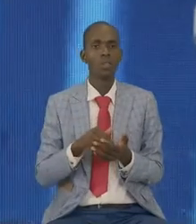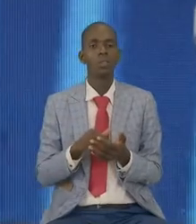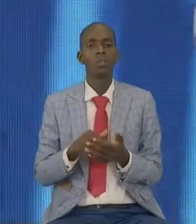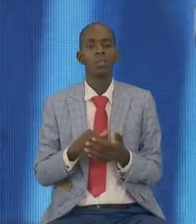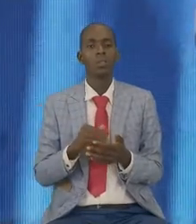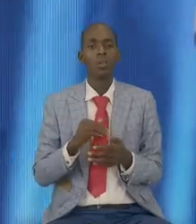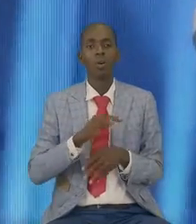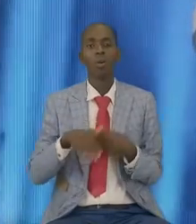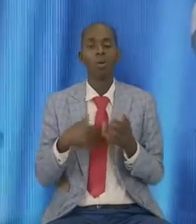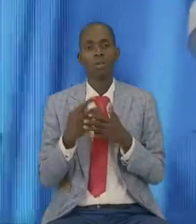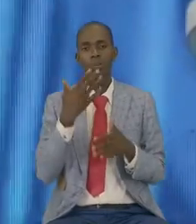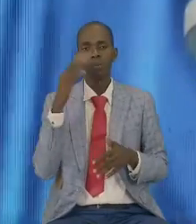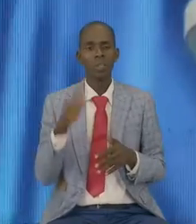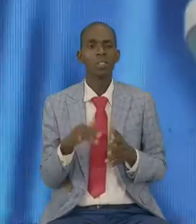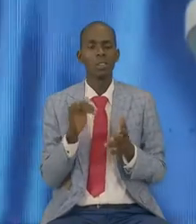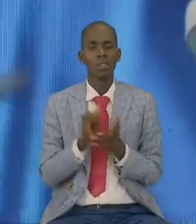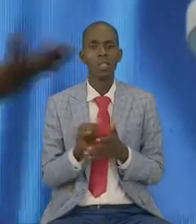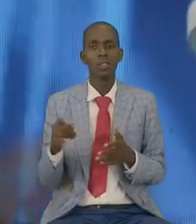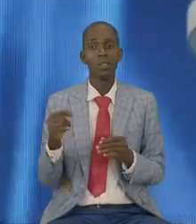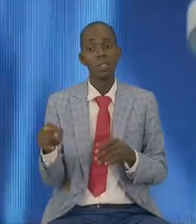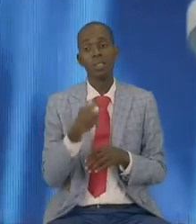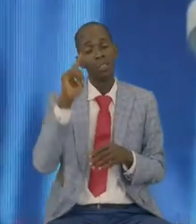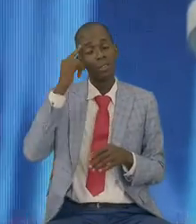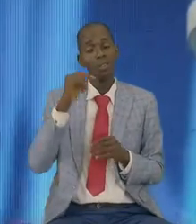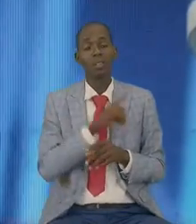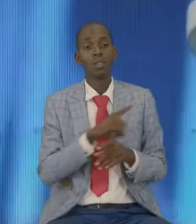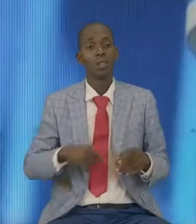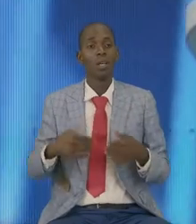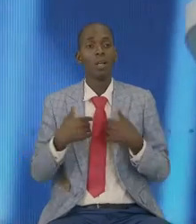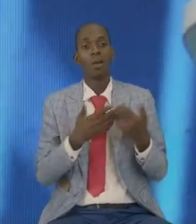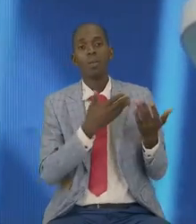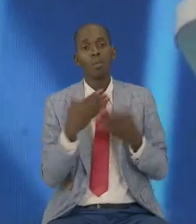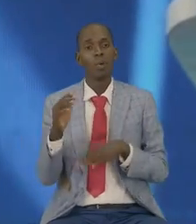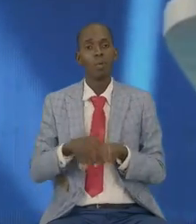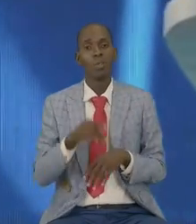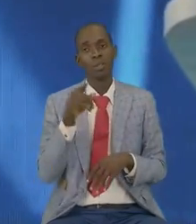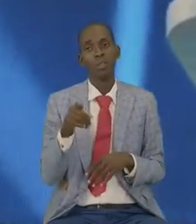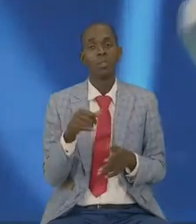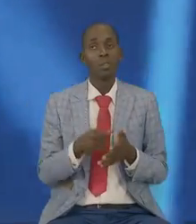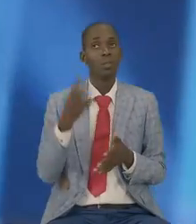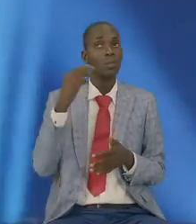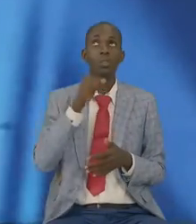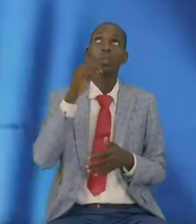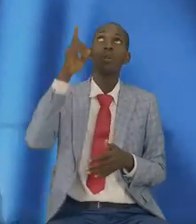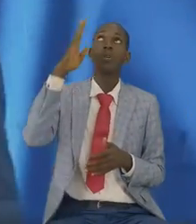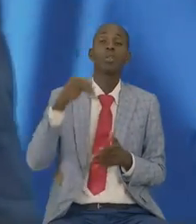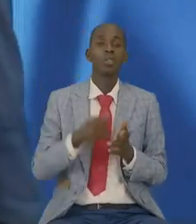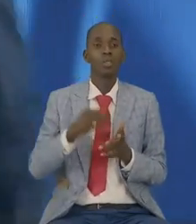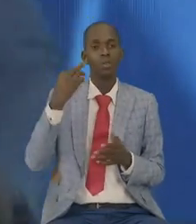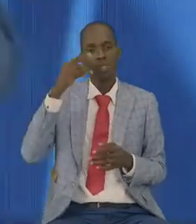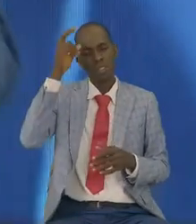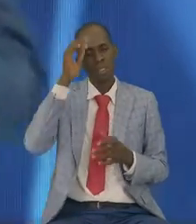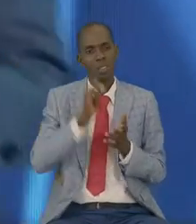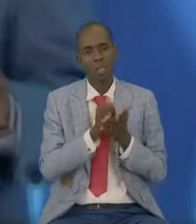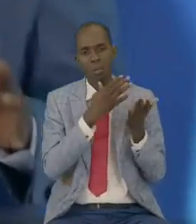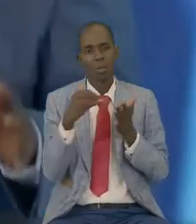over the evil that they thought the Lord had brought upon him. It wasn't God, it was Satan that brought that upon